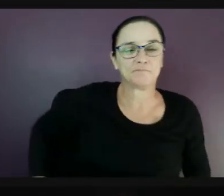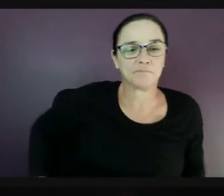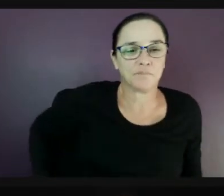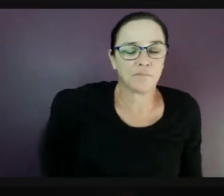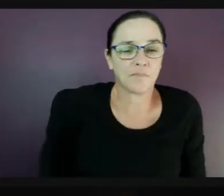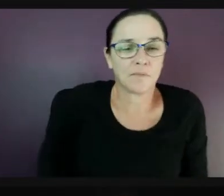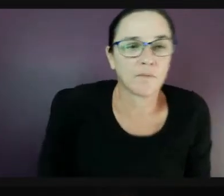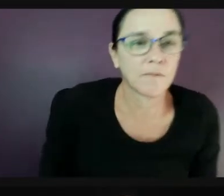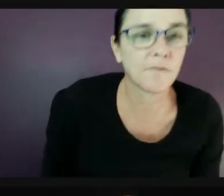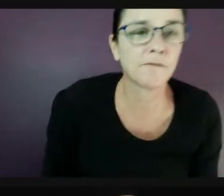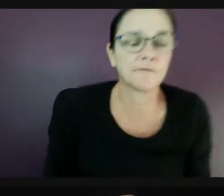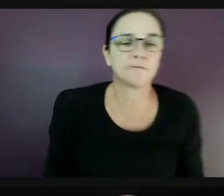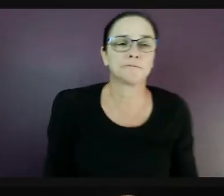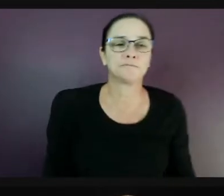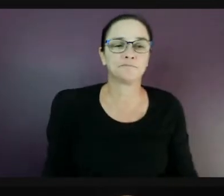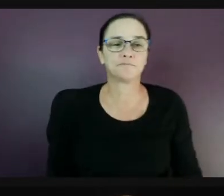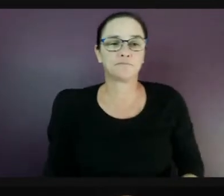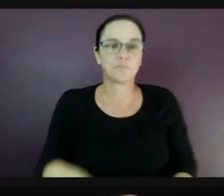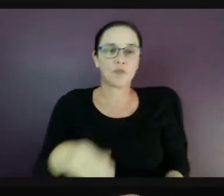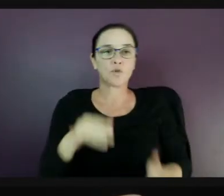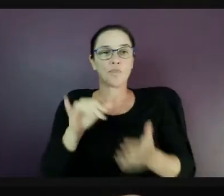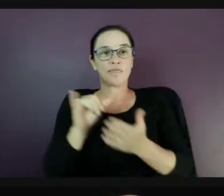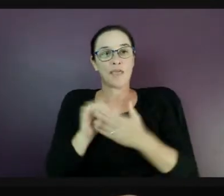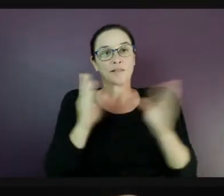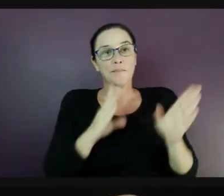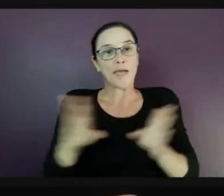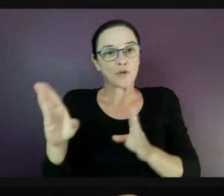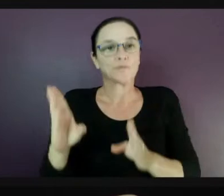So that is the pattern there.